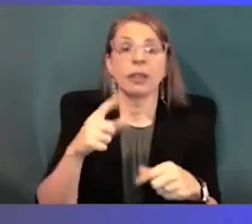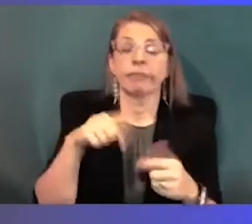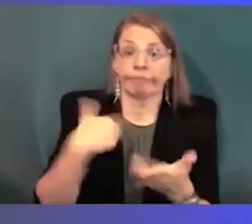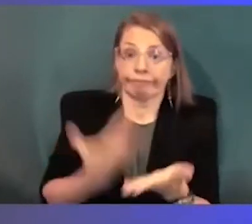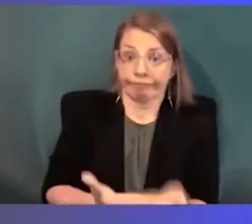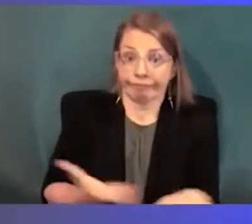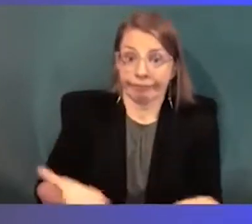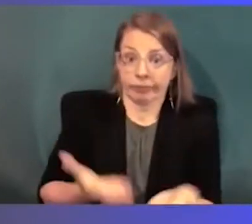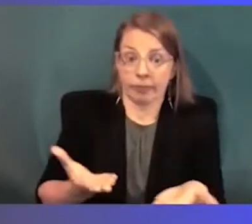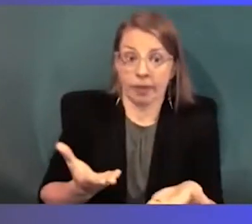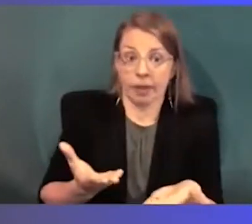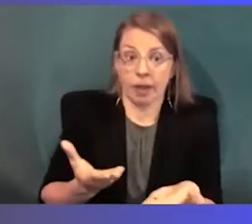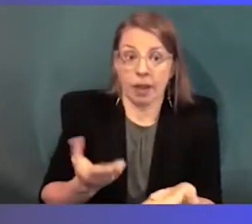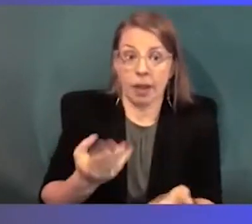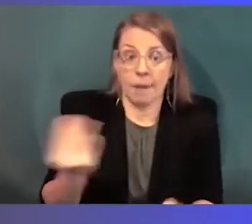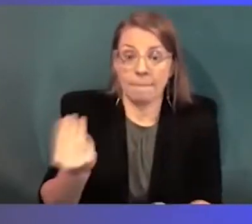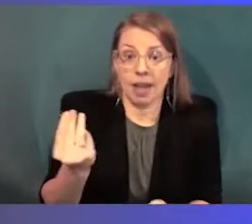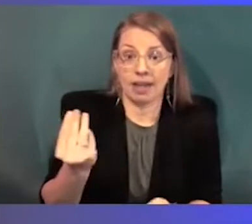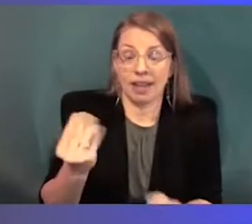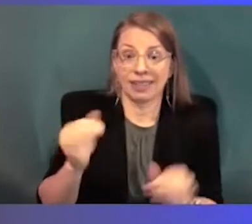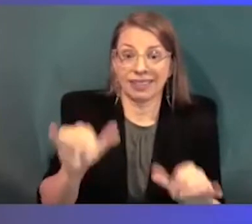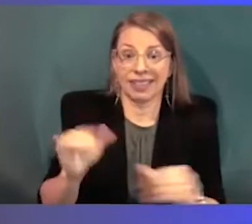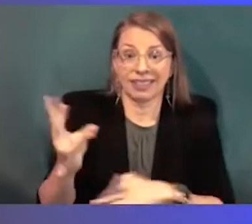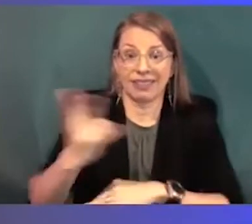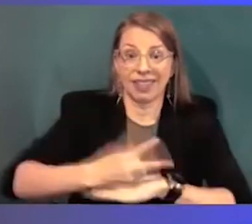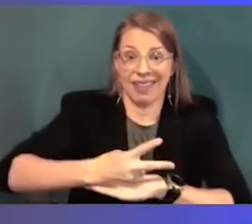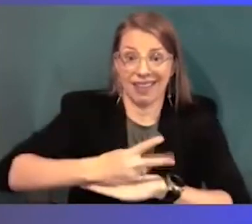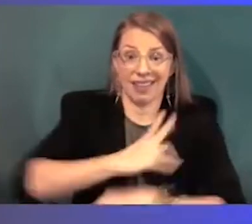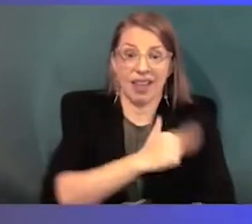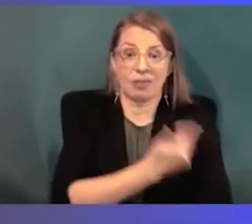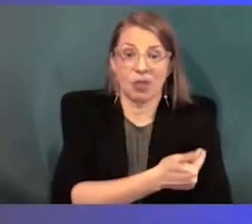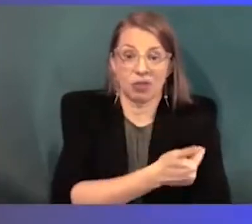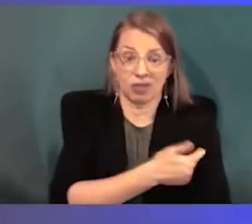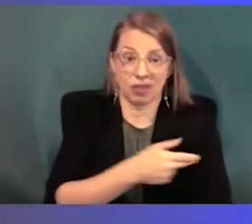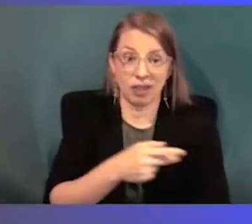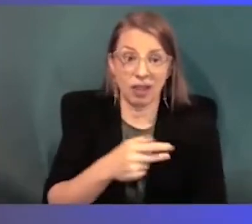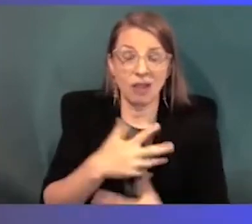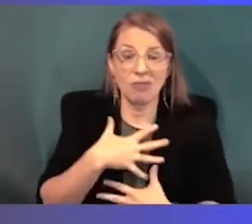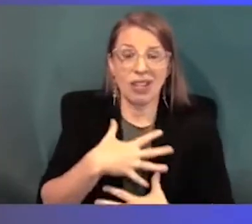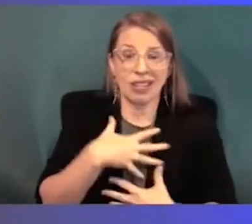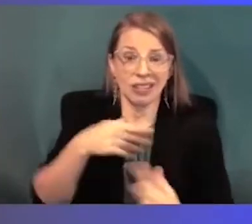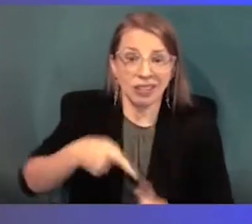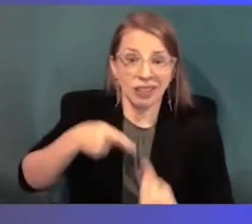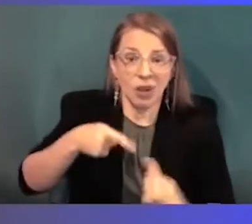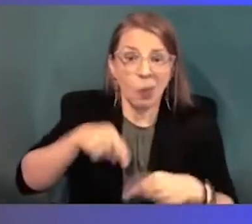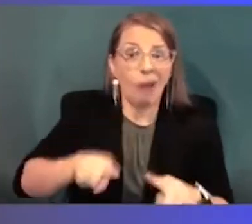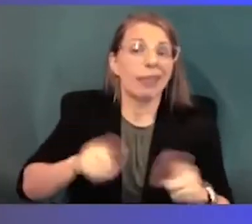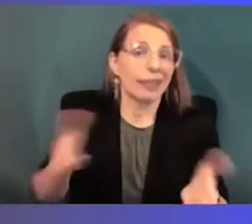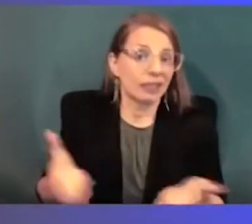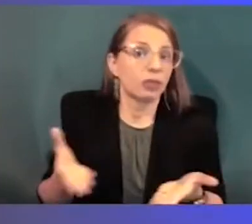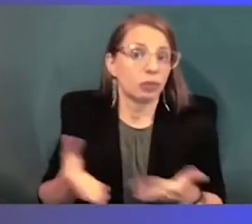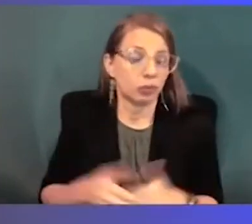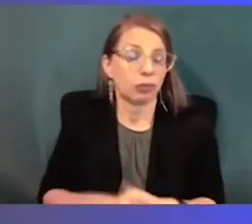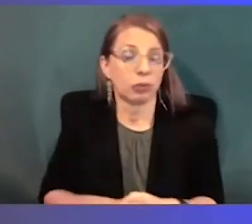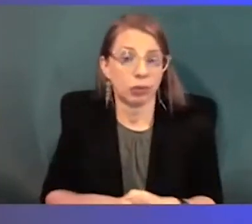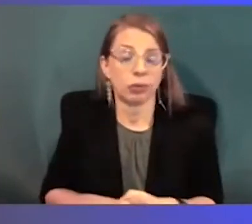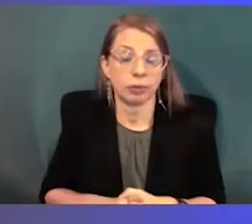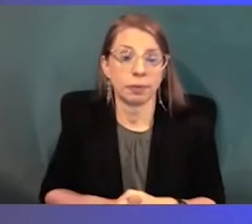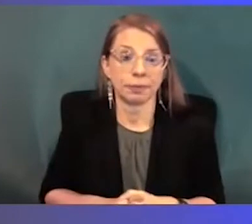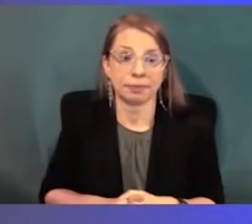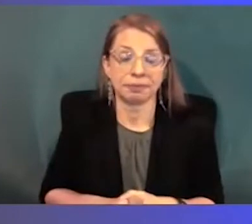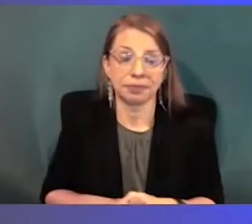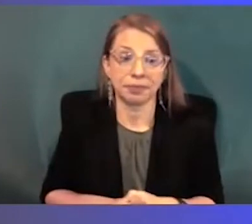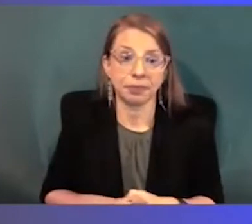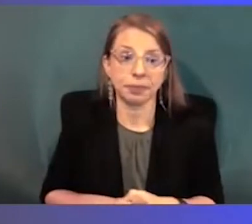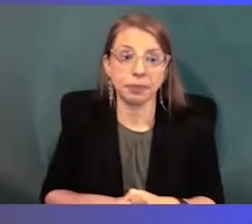spent 7 days here in the hospital. Ran into some difficulty breathing while I was here, and knowing